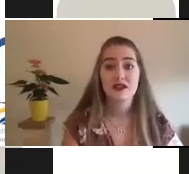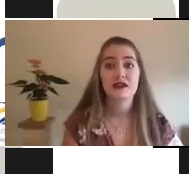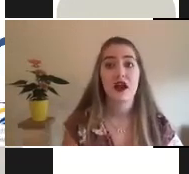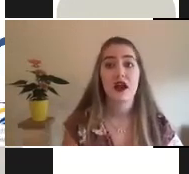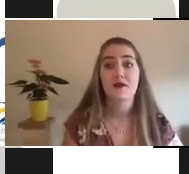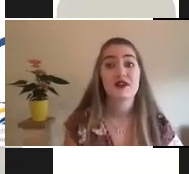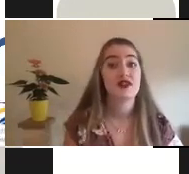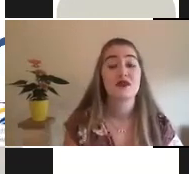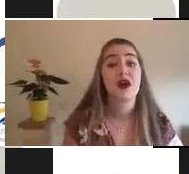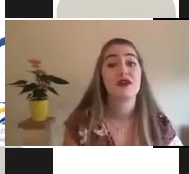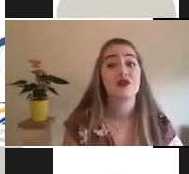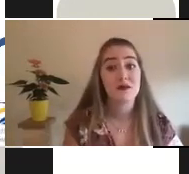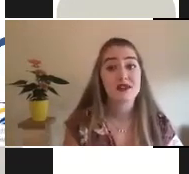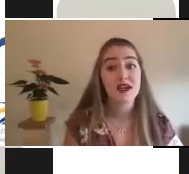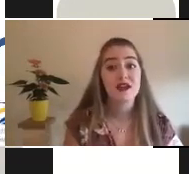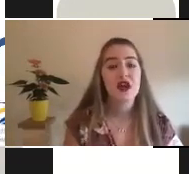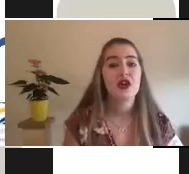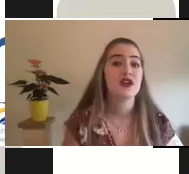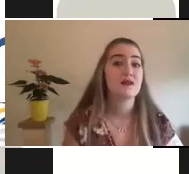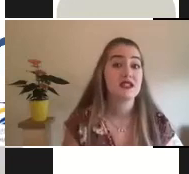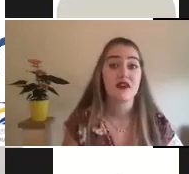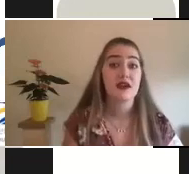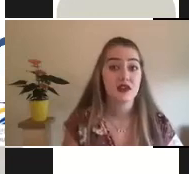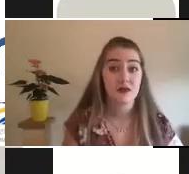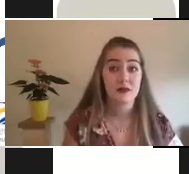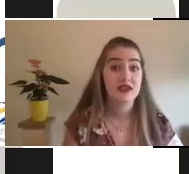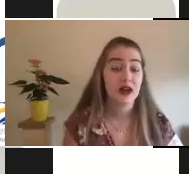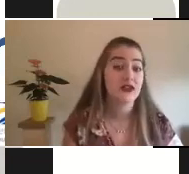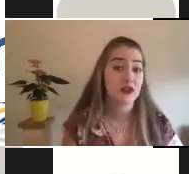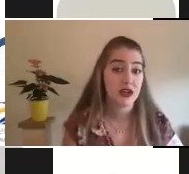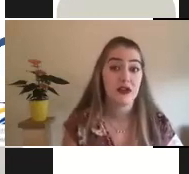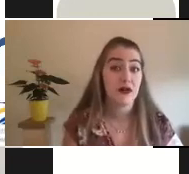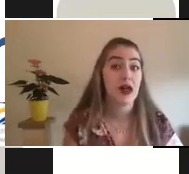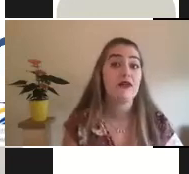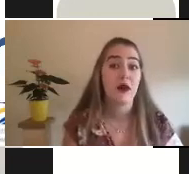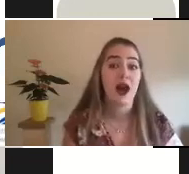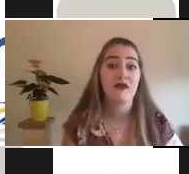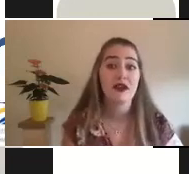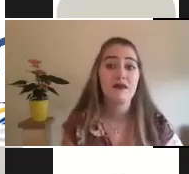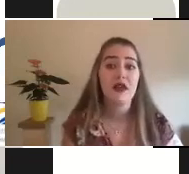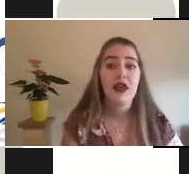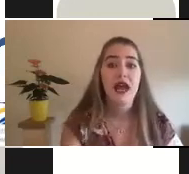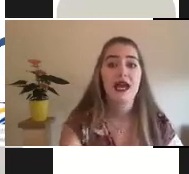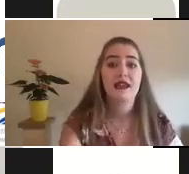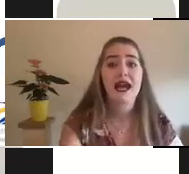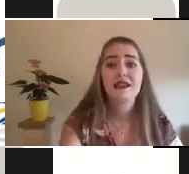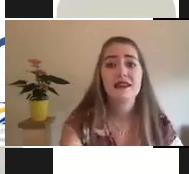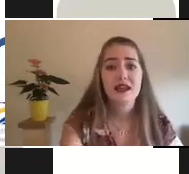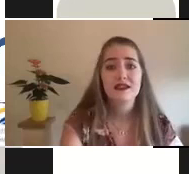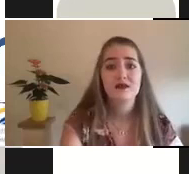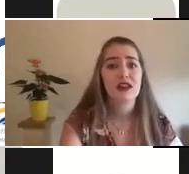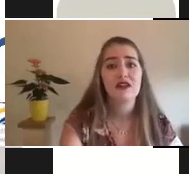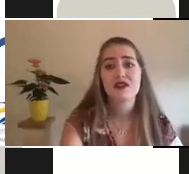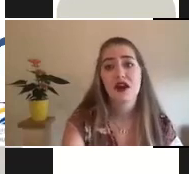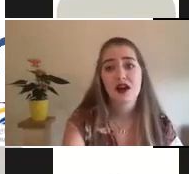content, such as your partner's website, your specific mental health screening URL if you have one, and add in